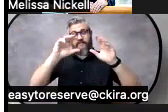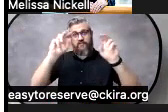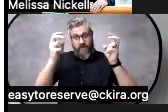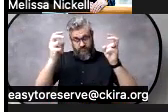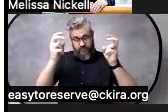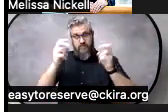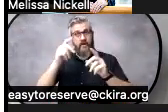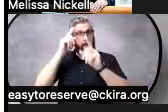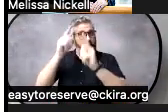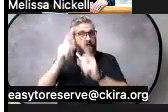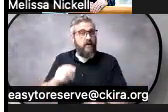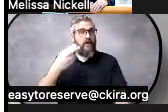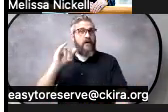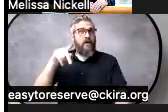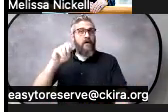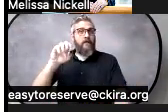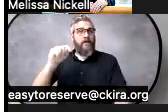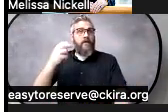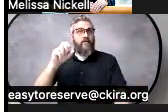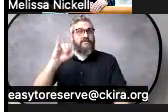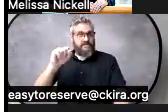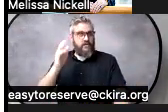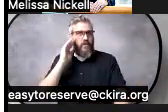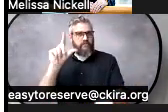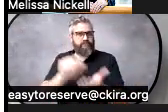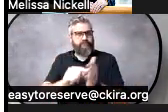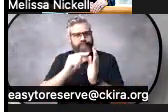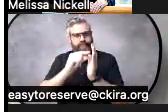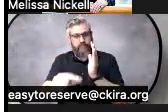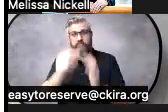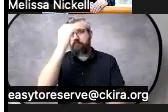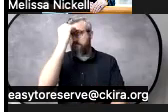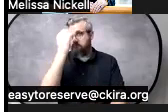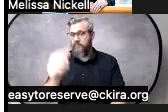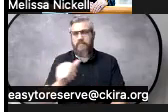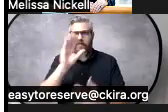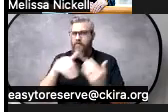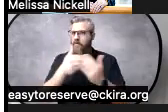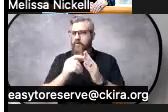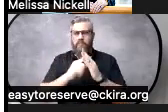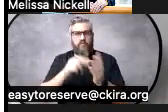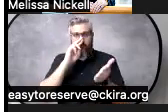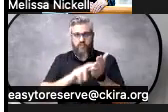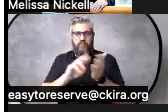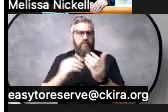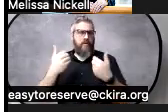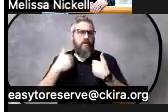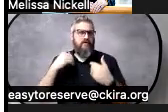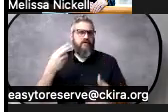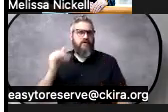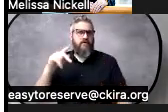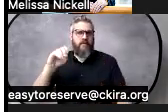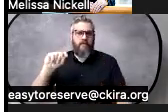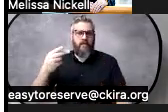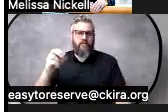and hypotheses will be stated. I want to note that not all original research has a hypothesis, as some